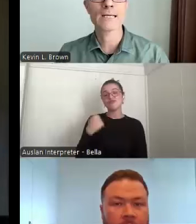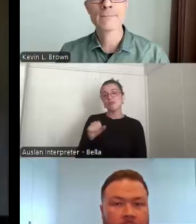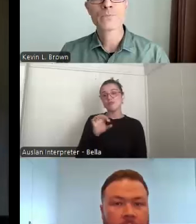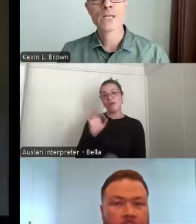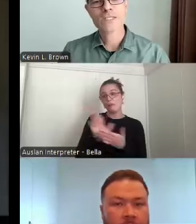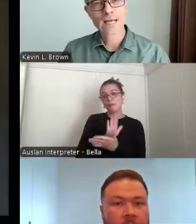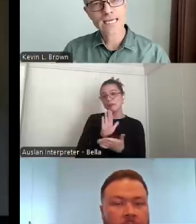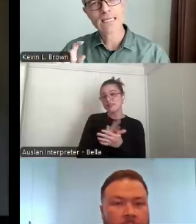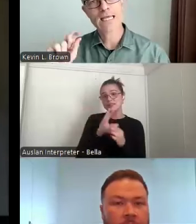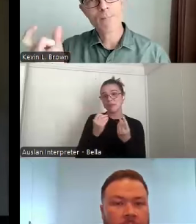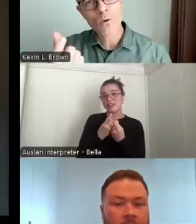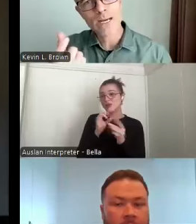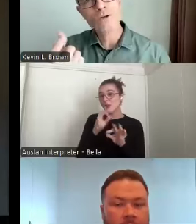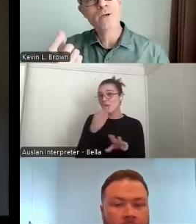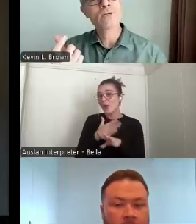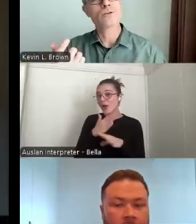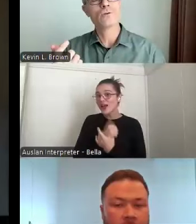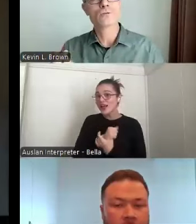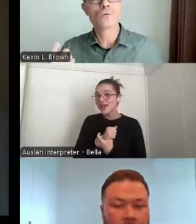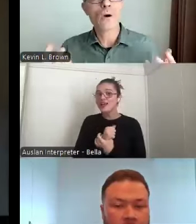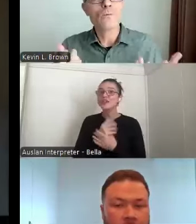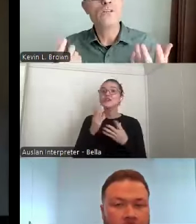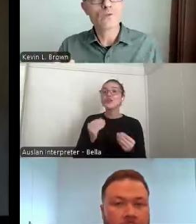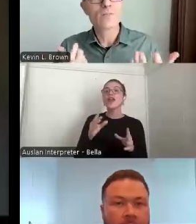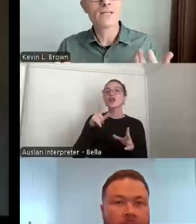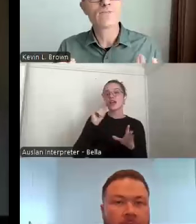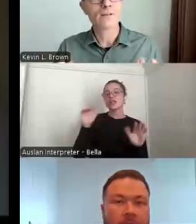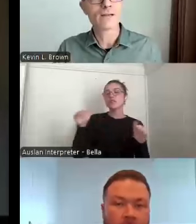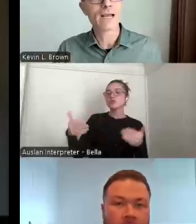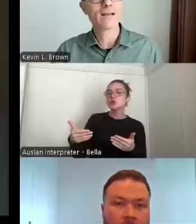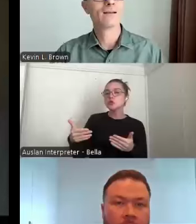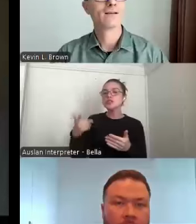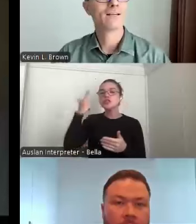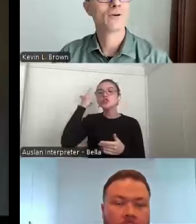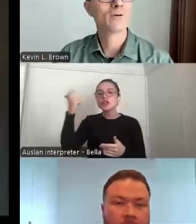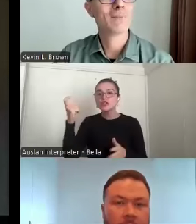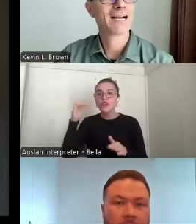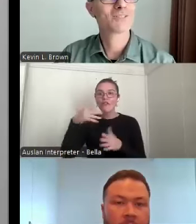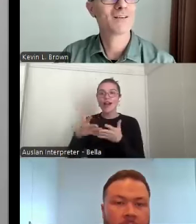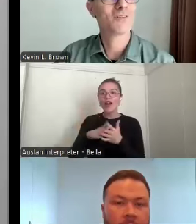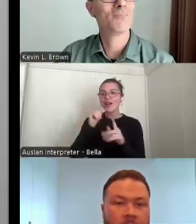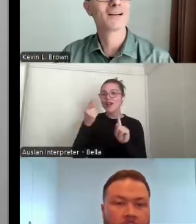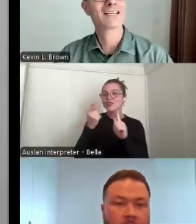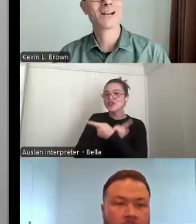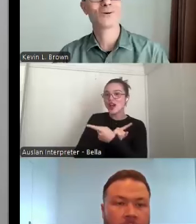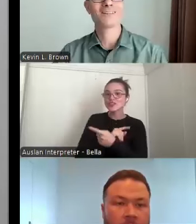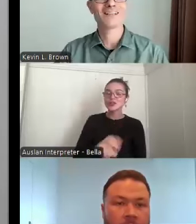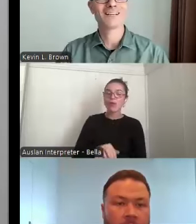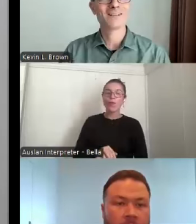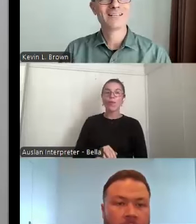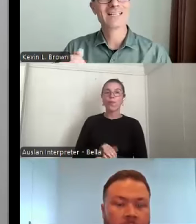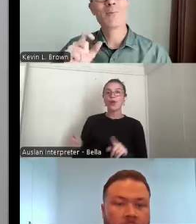working. And so I think at that point, you can introduce, well, why don't we do something differently, right? Going back to the book